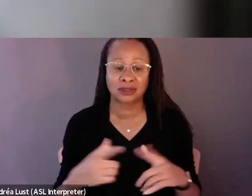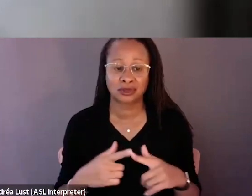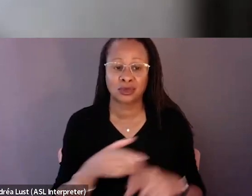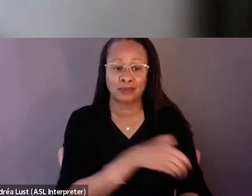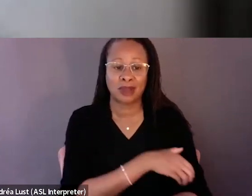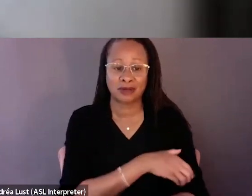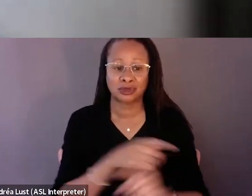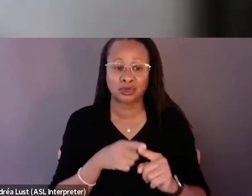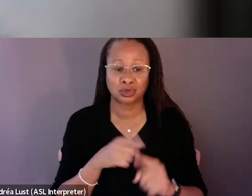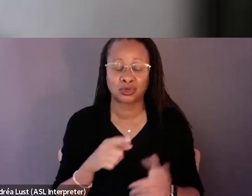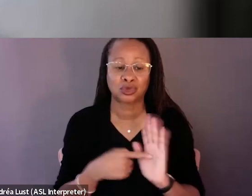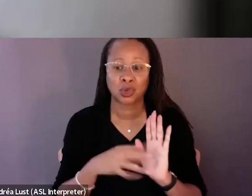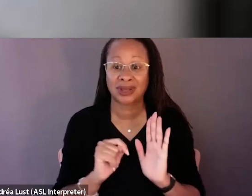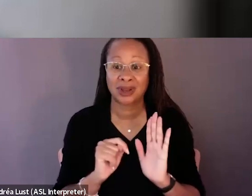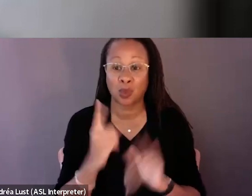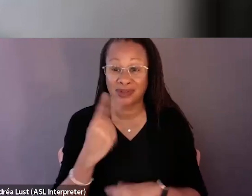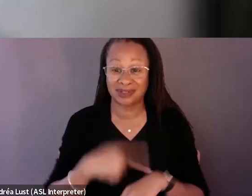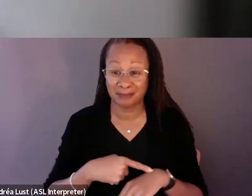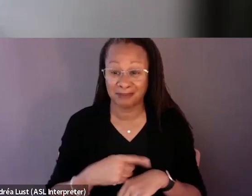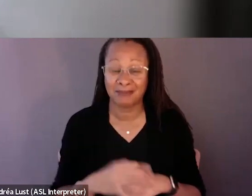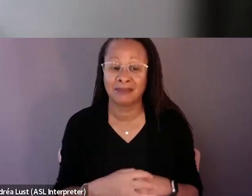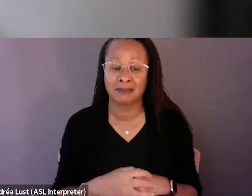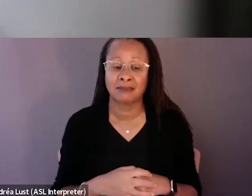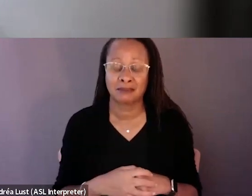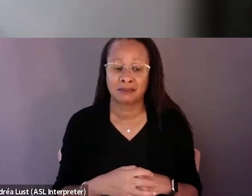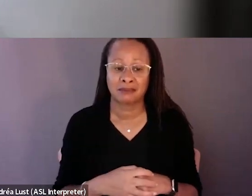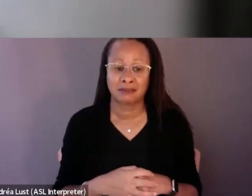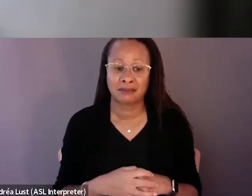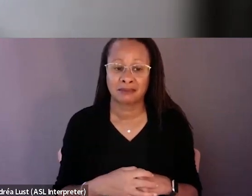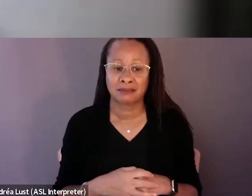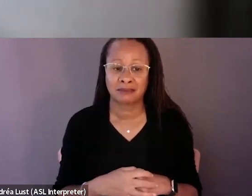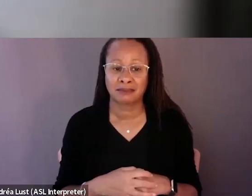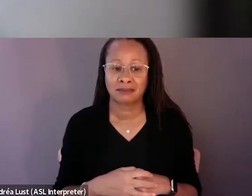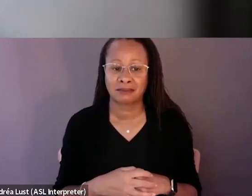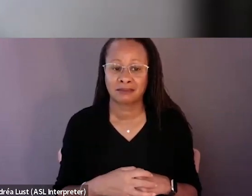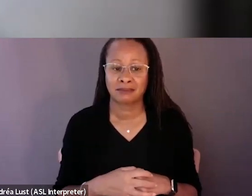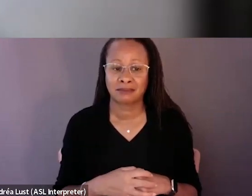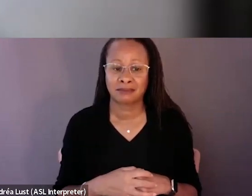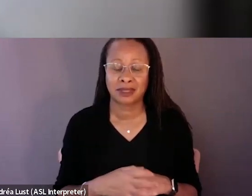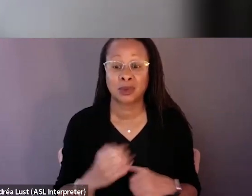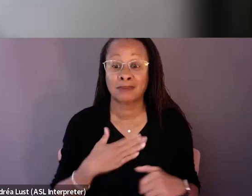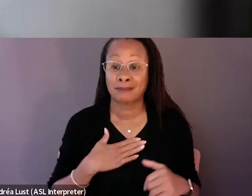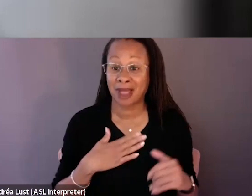powerful to show it at once. So the planning started to change